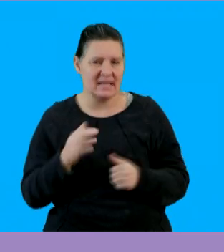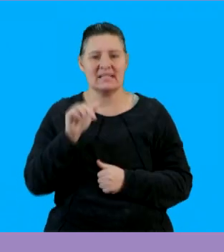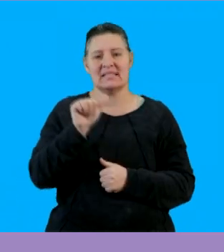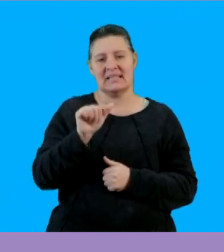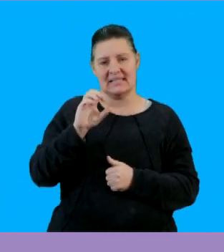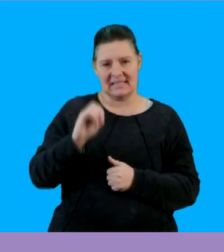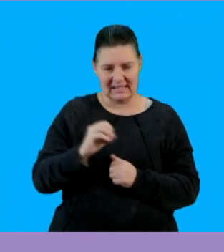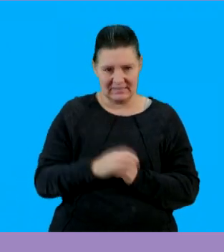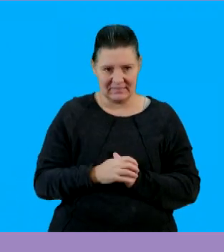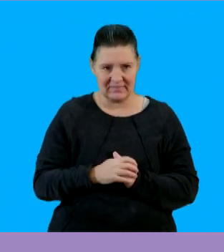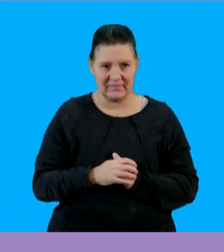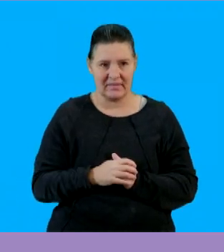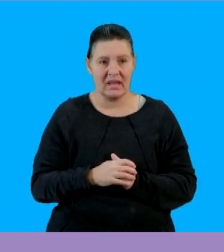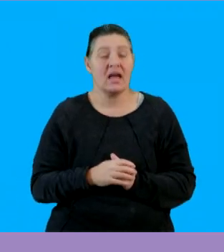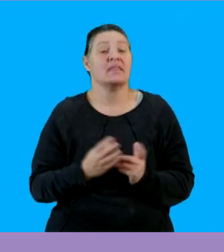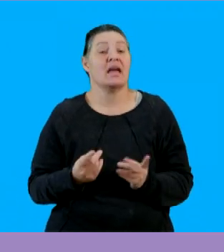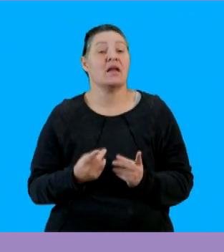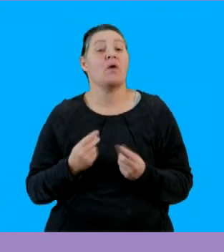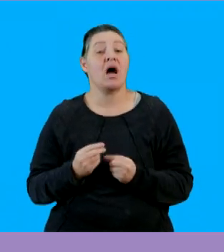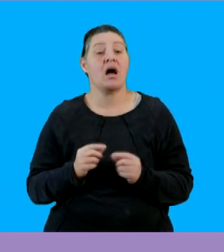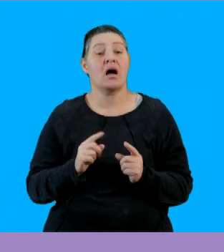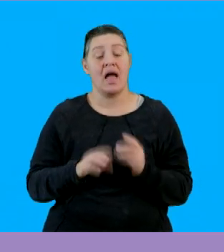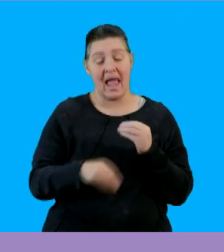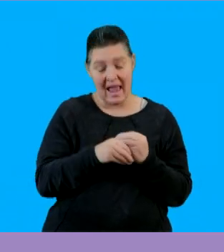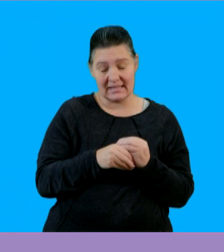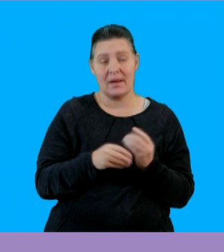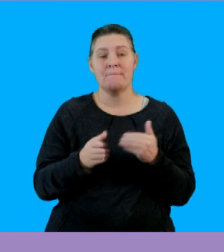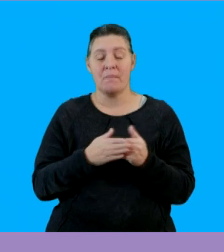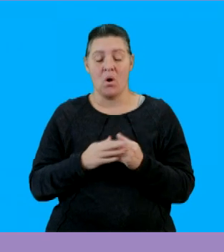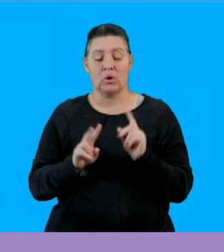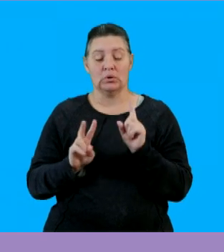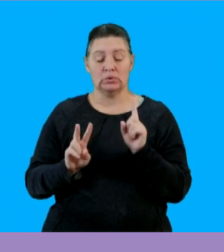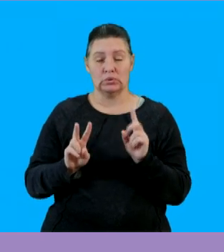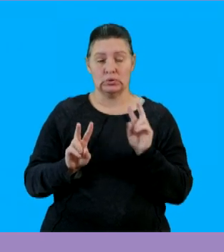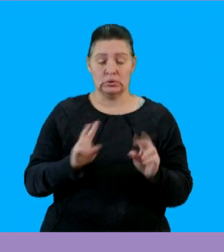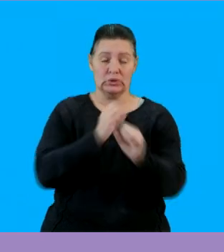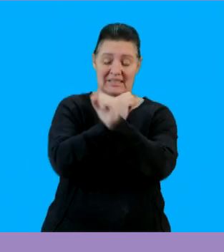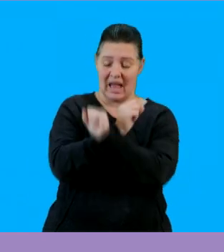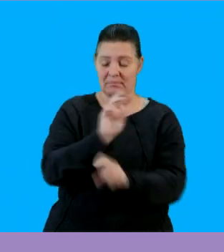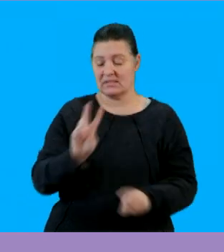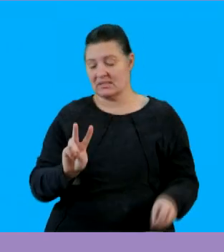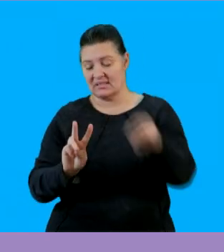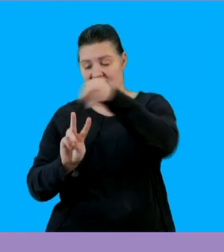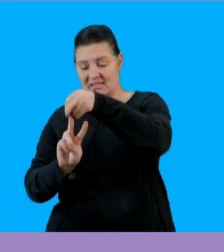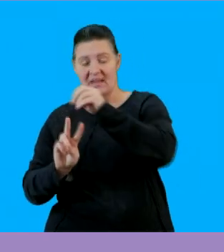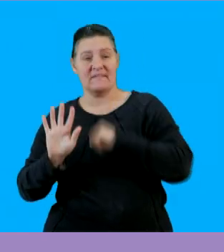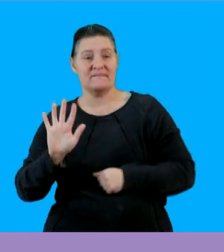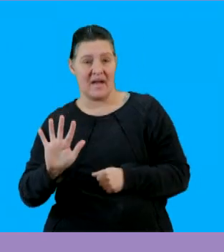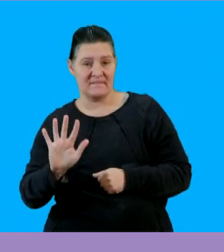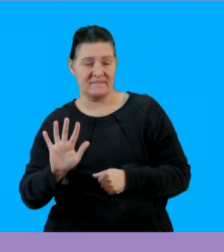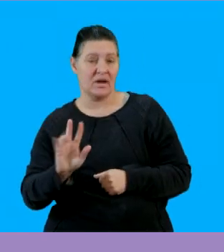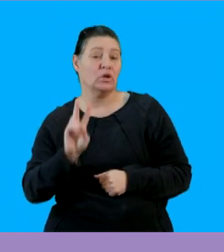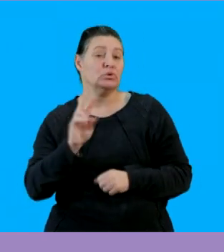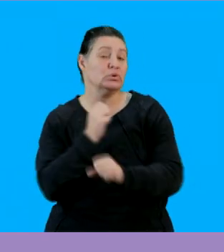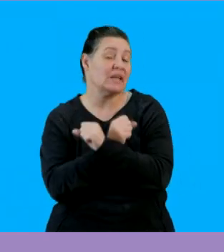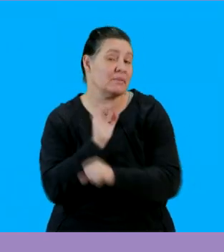multiplied by 30? That is the 60. And then we are adding this to the 2 multiplied by the 5. Now